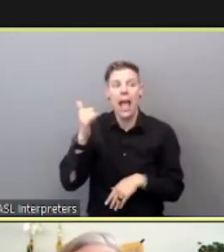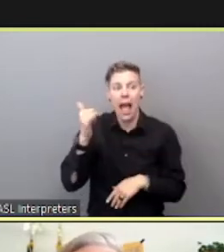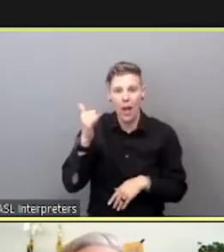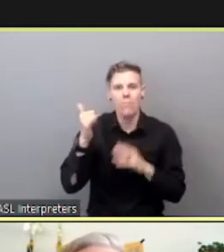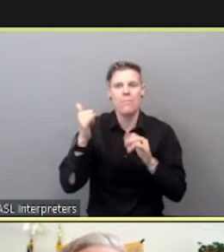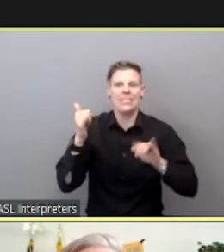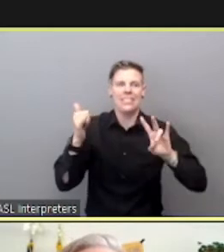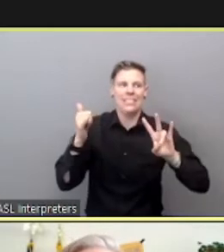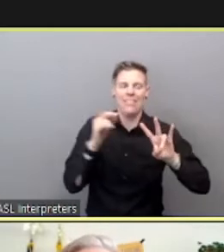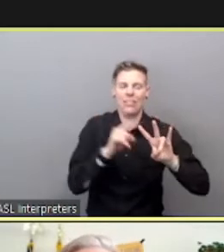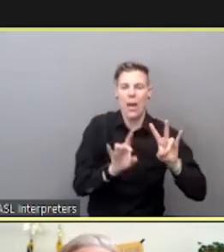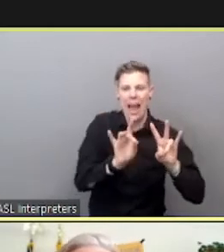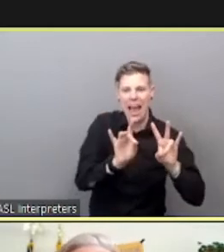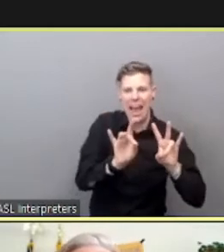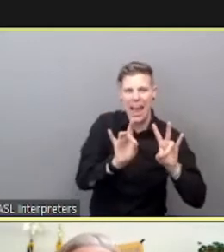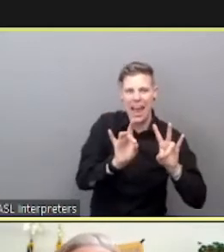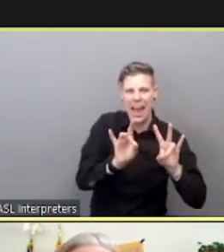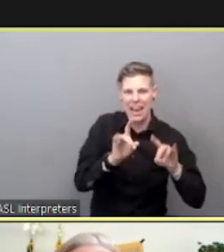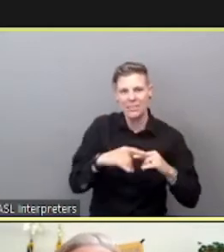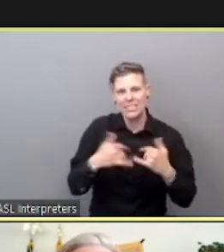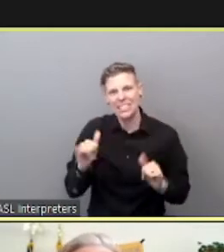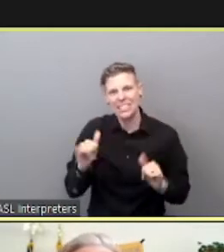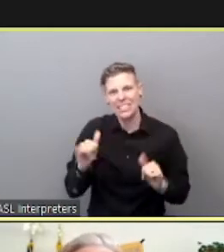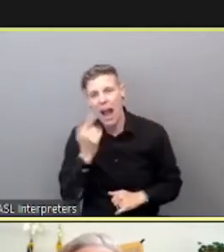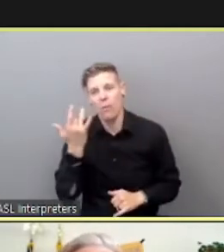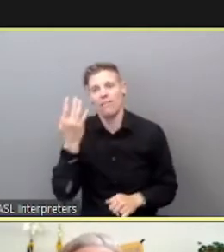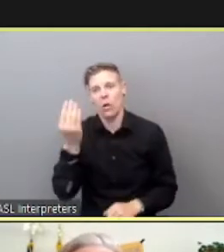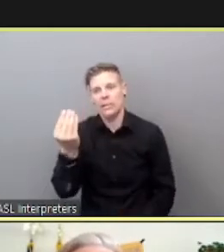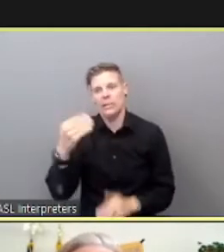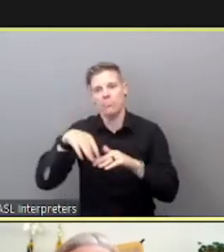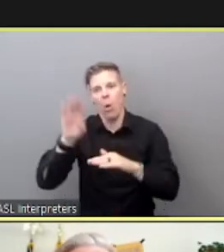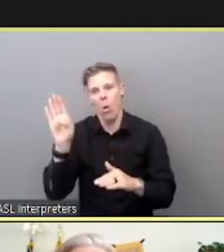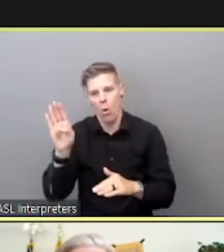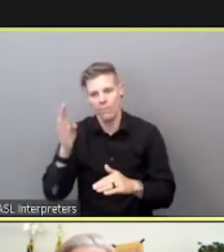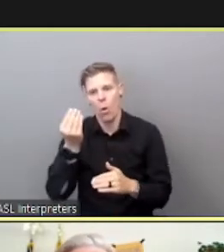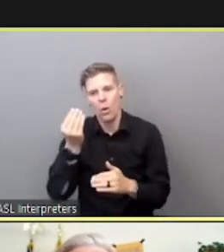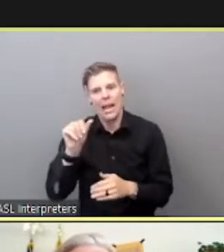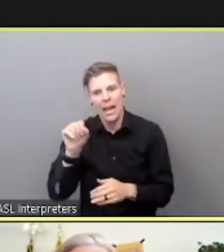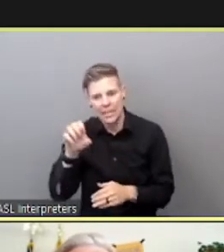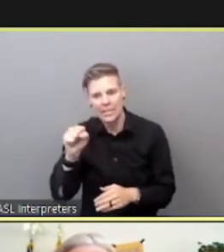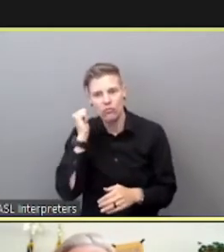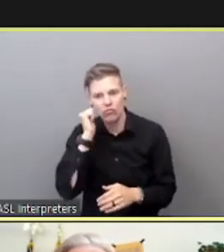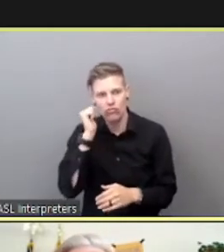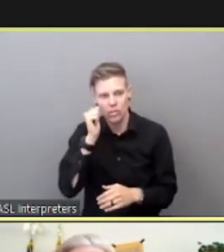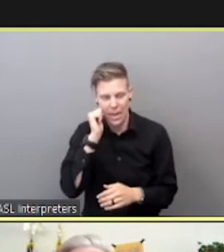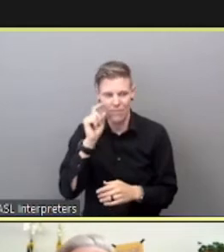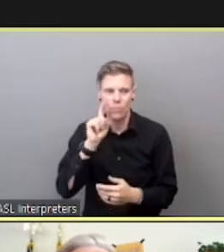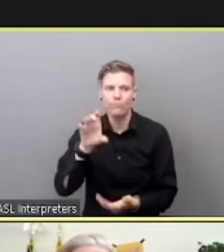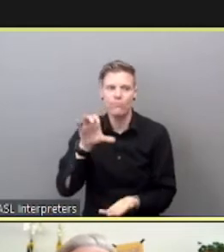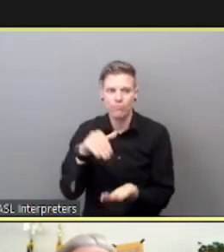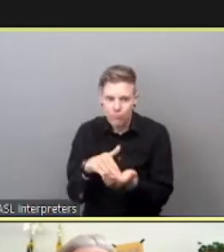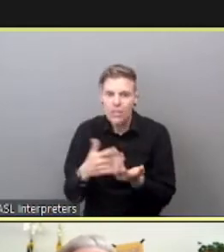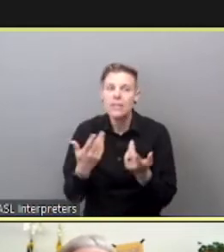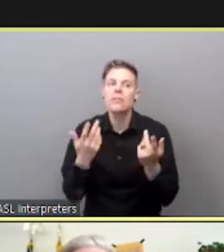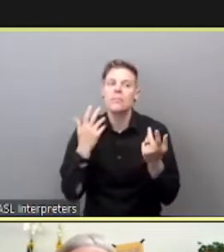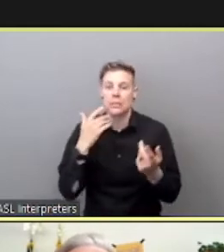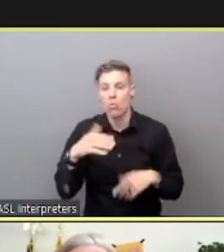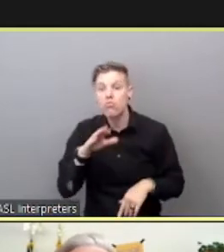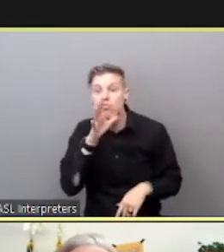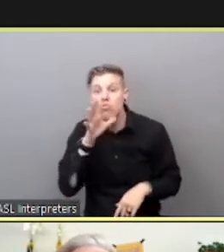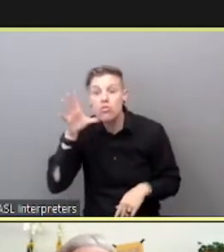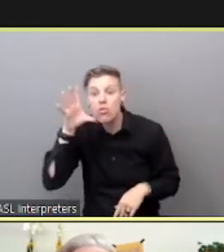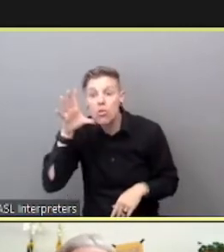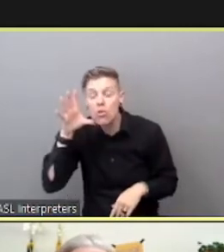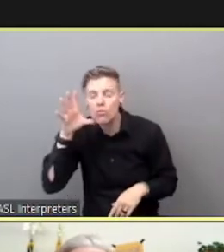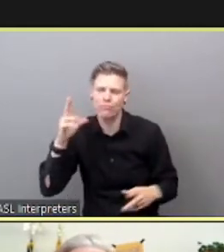long way away, and with some of our smaller counties having really high case rates right now. Next